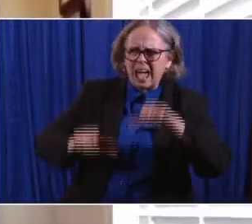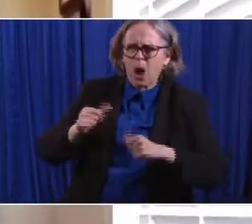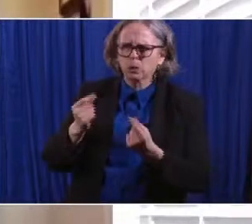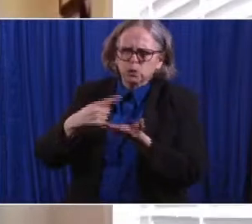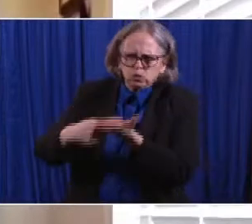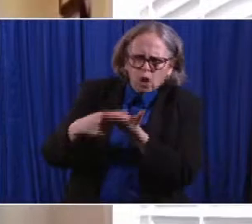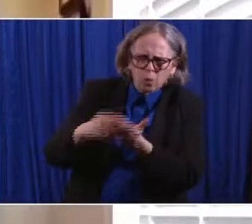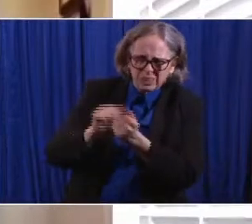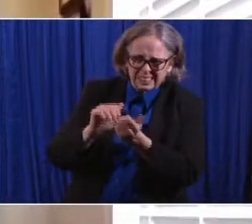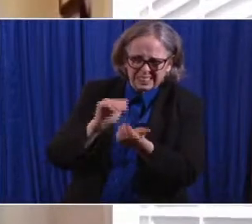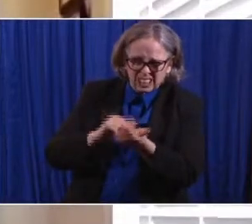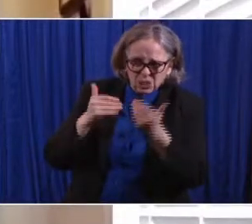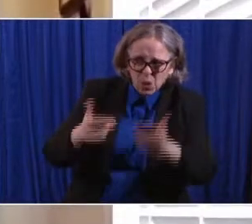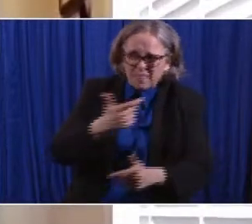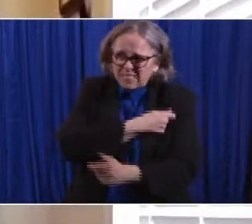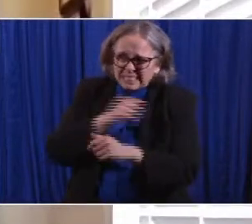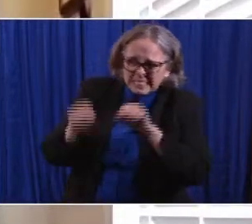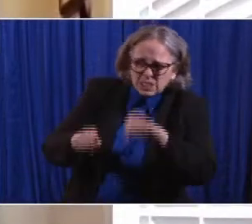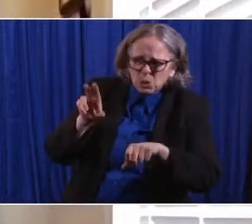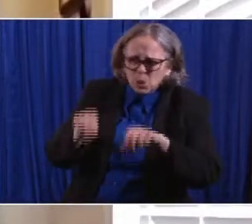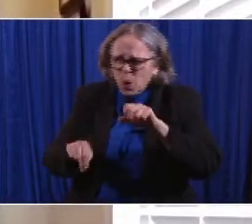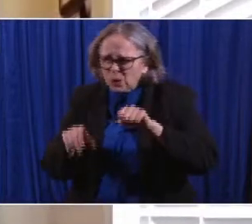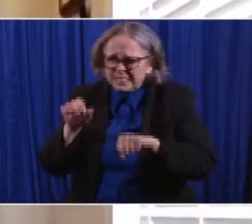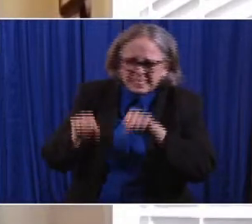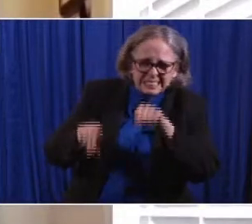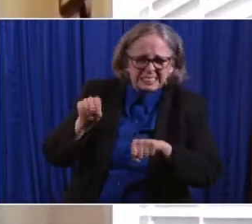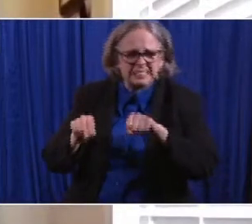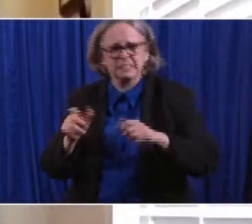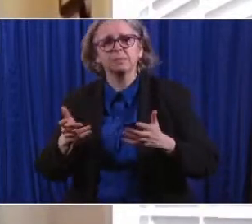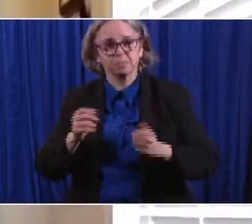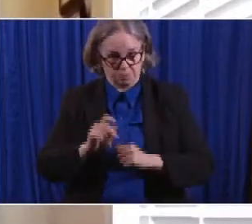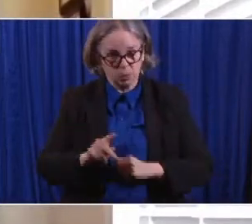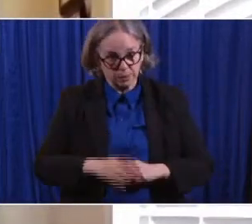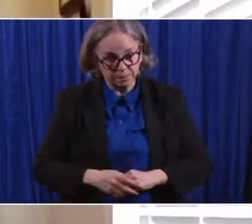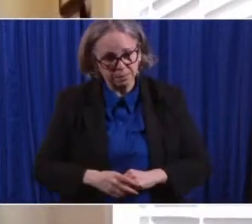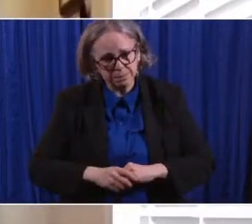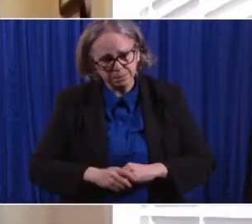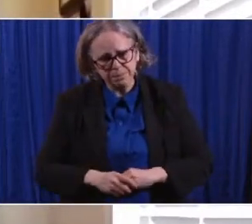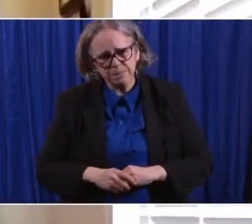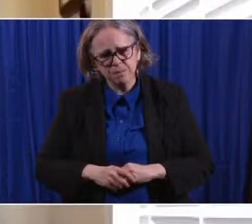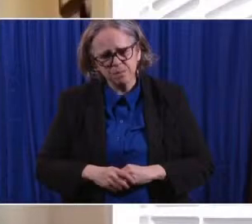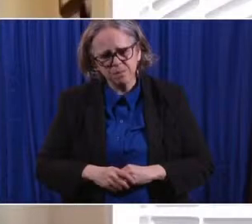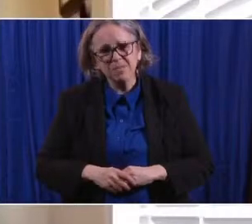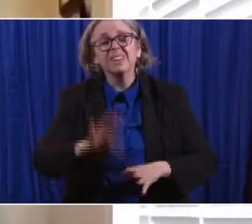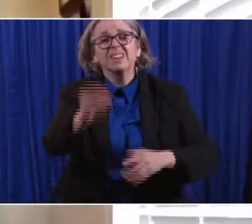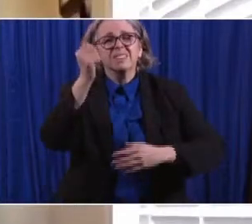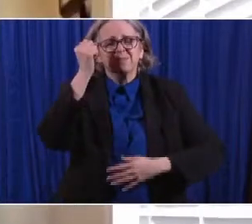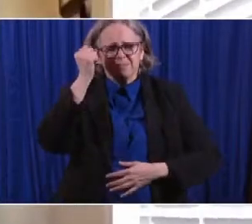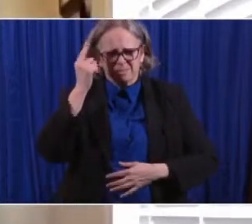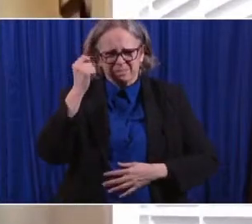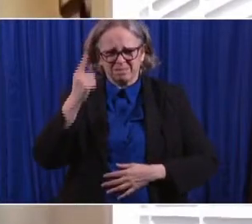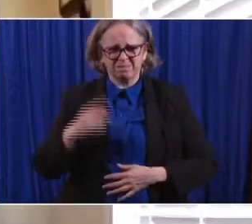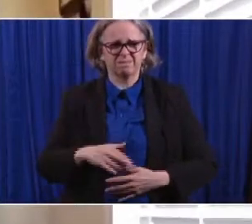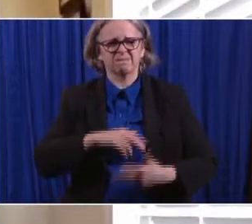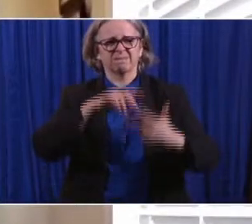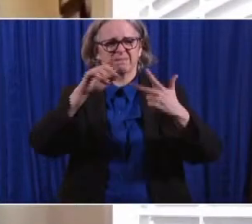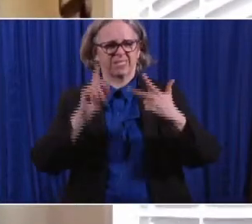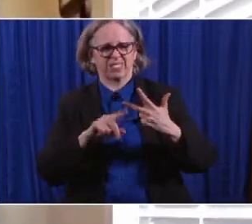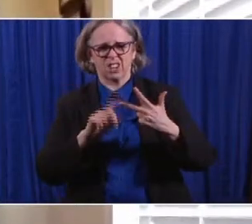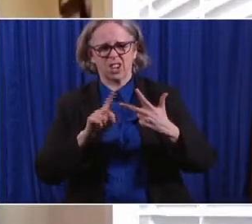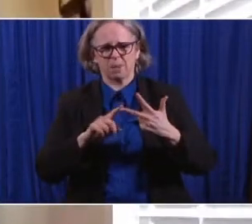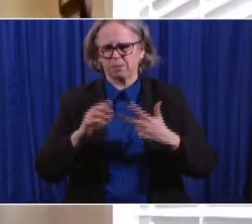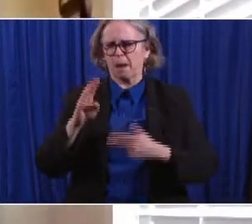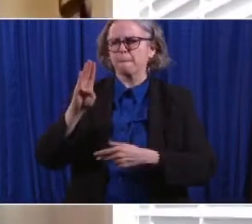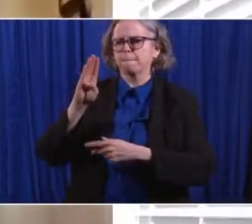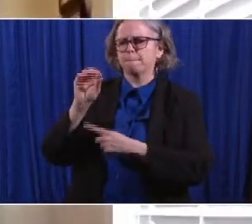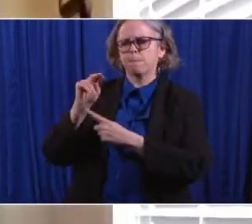treatment or vaccination with your doctor. The governor also noted bone marrow transplant. These are